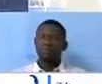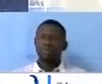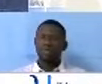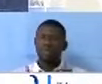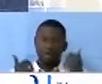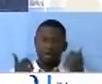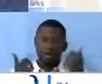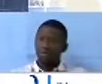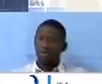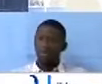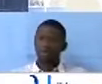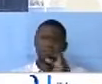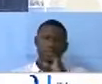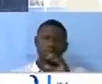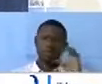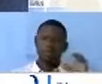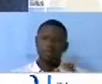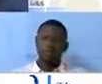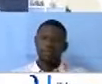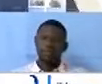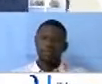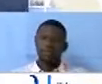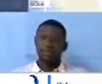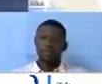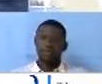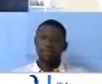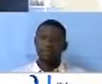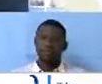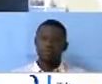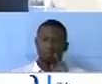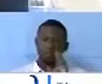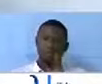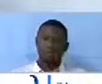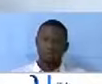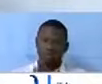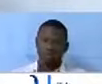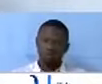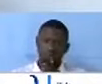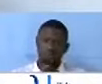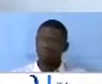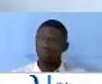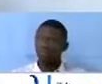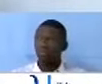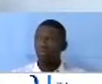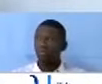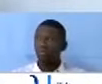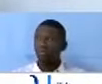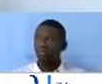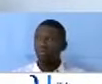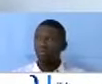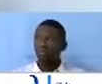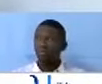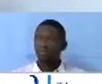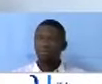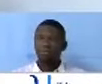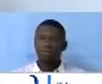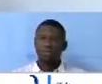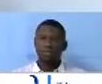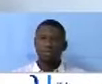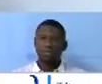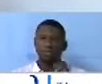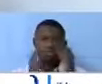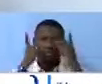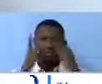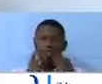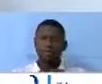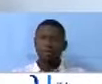at the TRRC. Well, let me put it to you. Well, I it baffles me, it